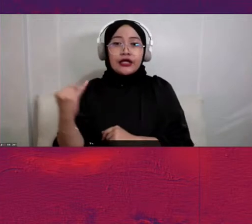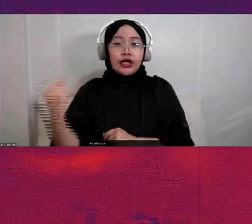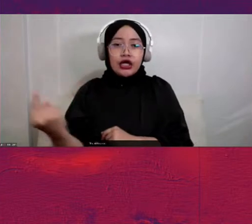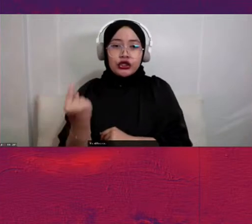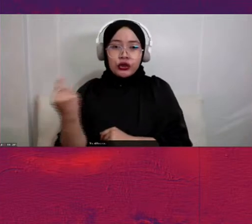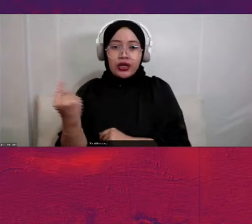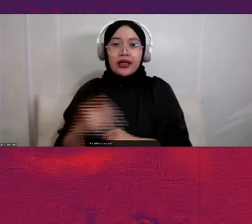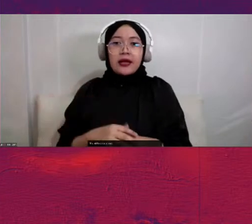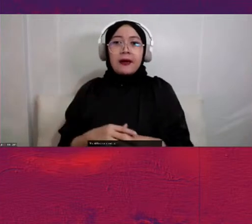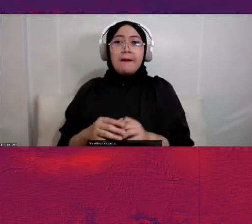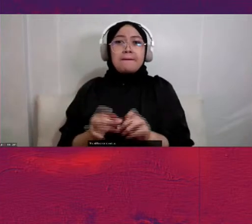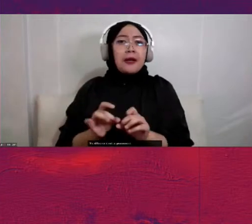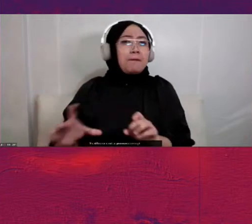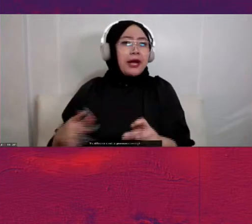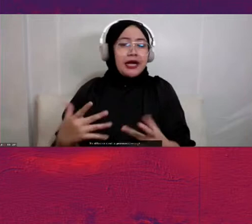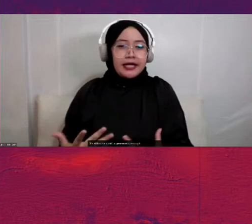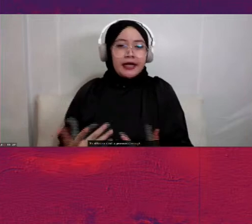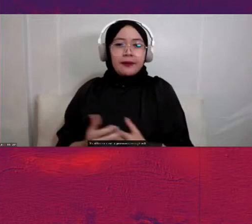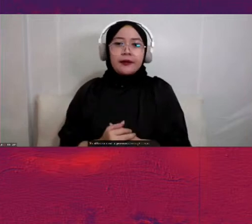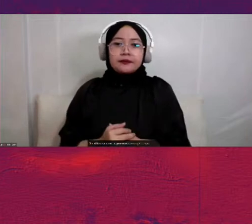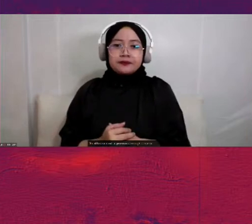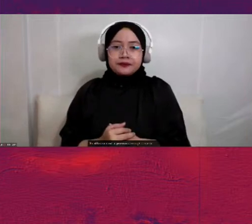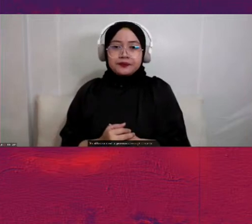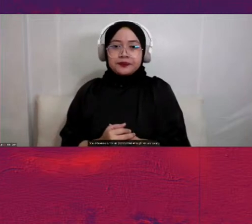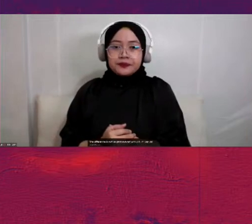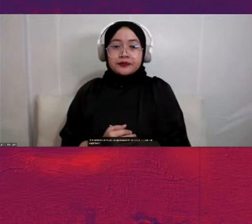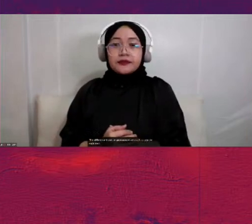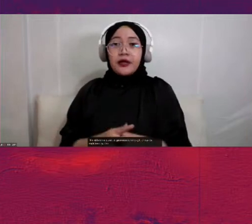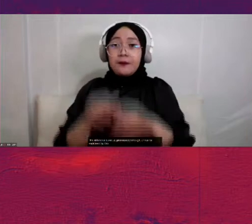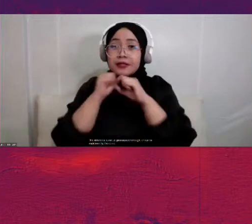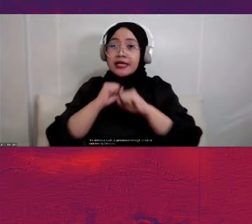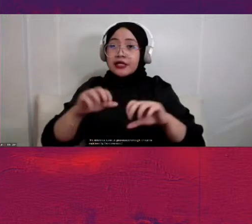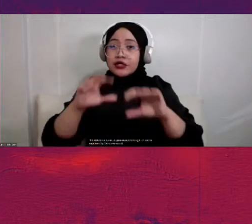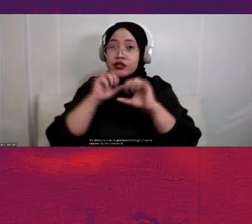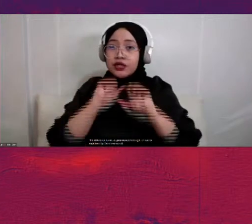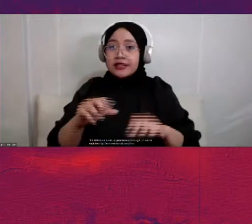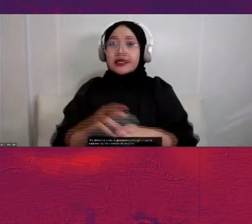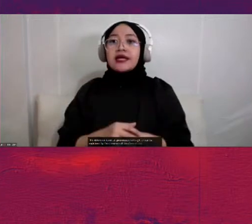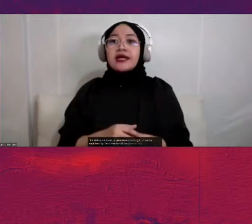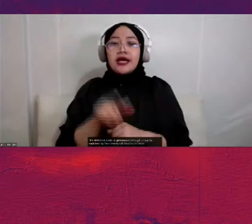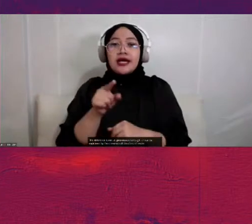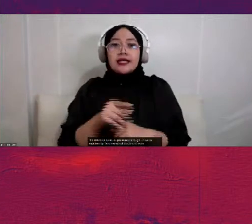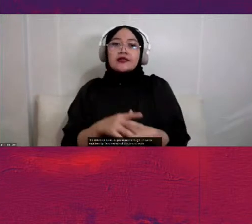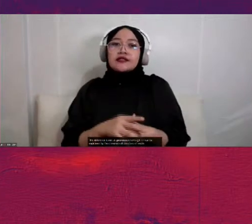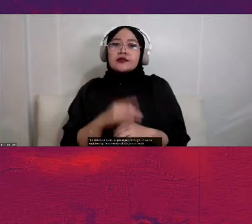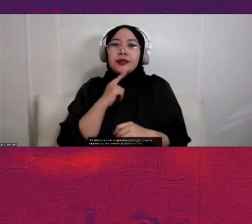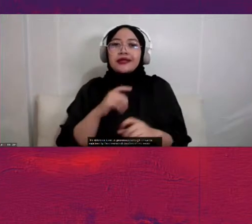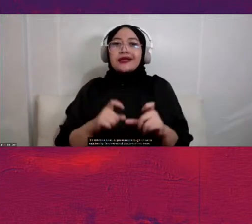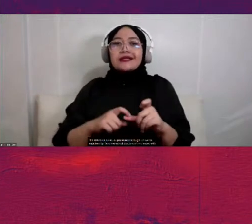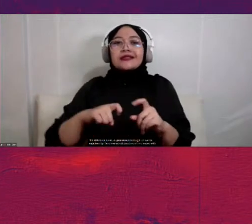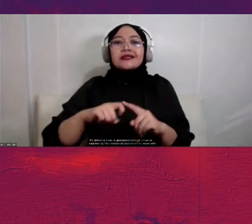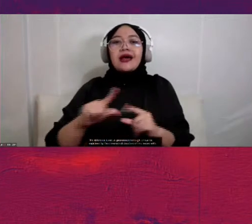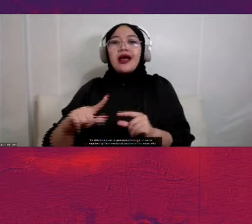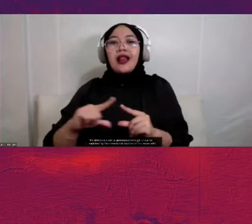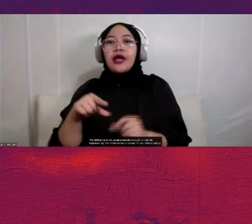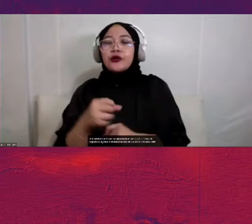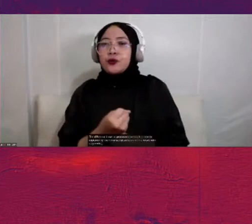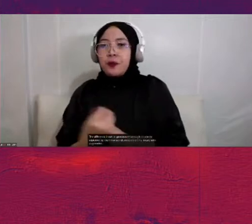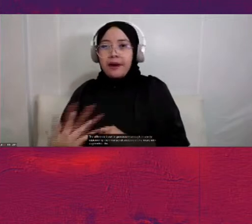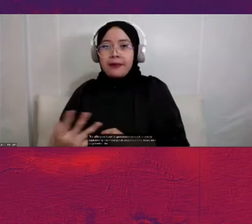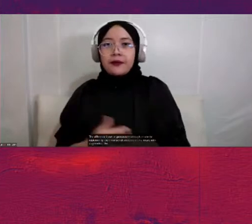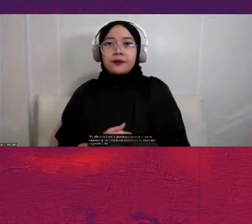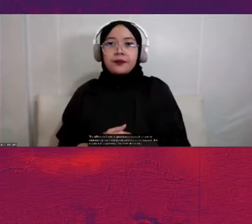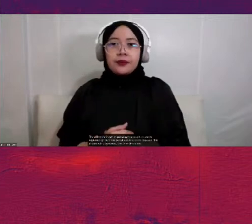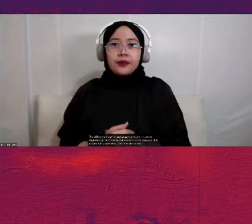the difference is not as pronounced enough or can be explained by the dimensional structure of the measure. This means we have augmented